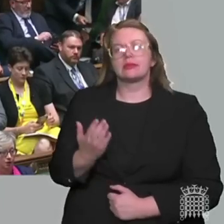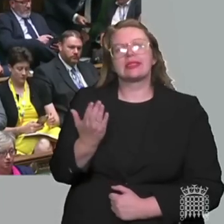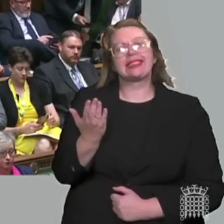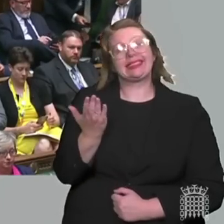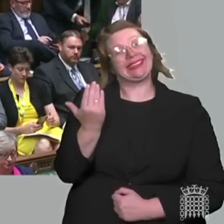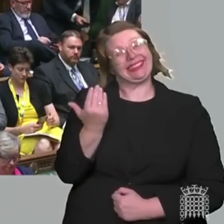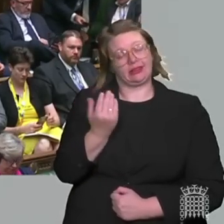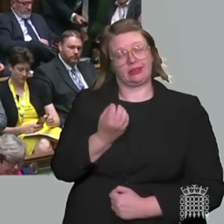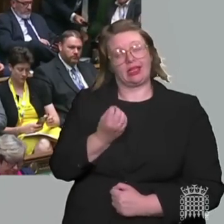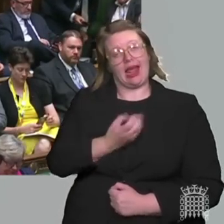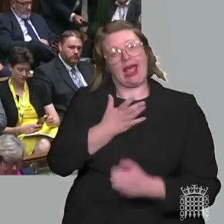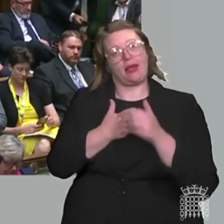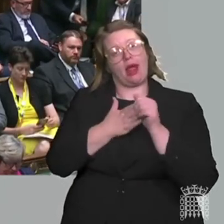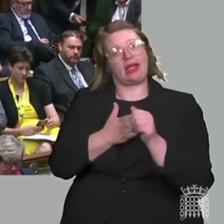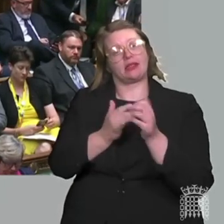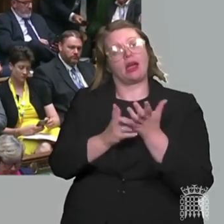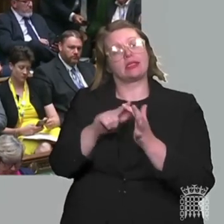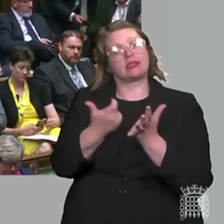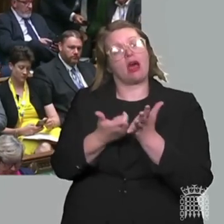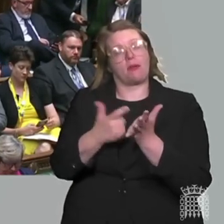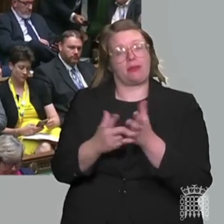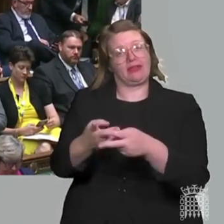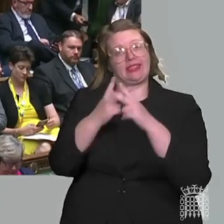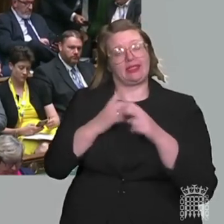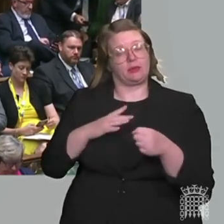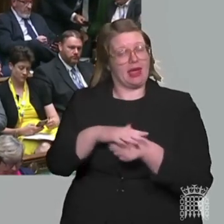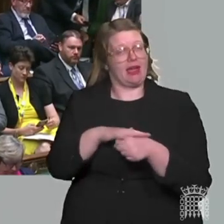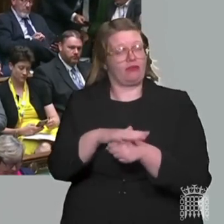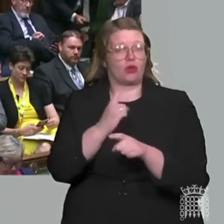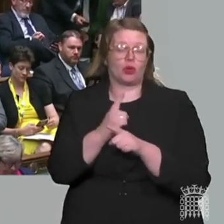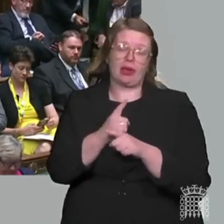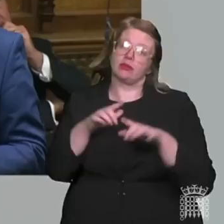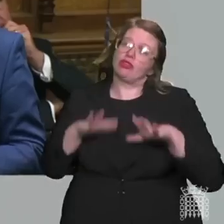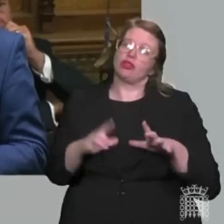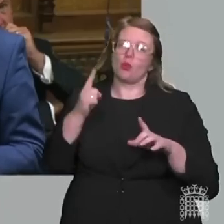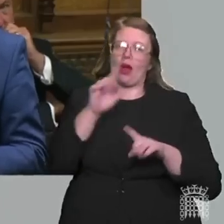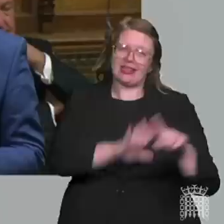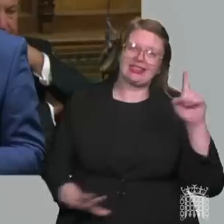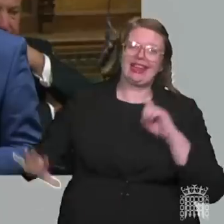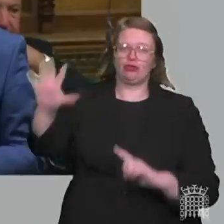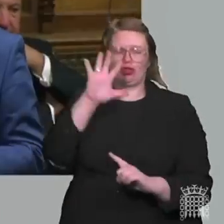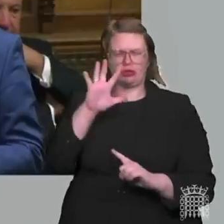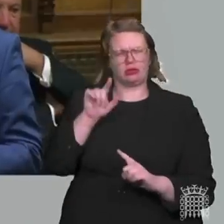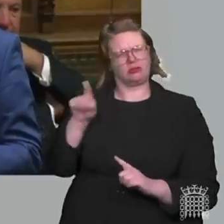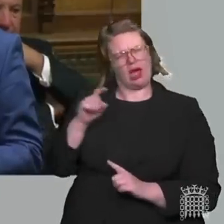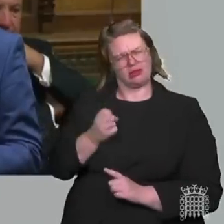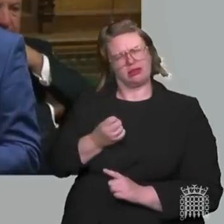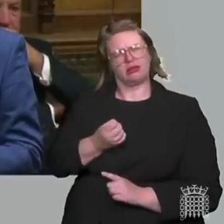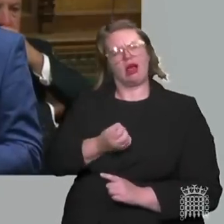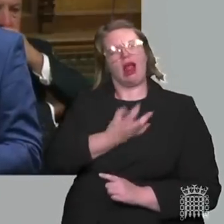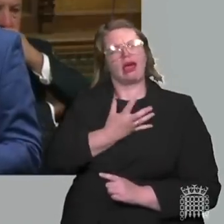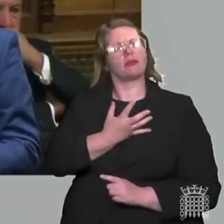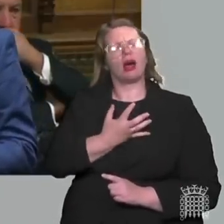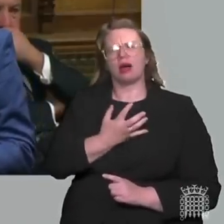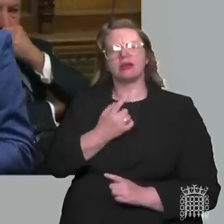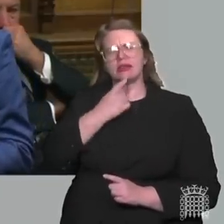one-nation British Labour vision of Scotland. However, he neglected to mention that he intends to continue London's plunder of